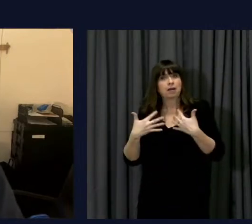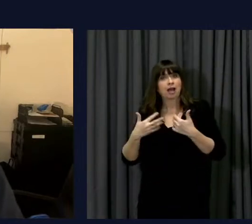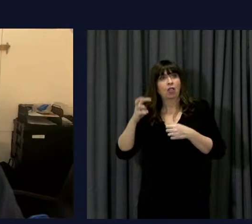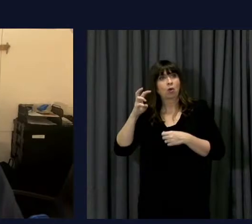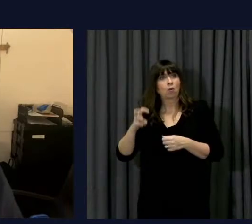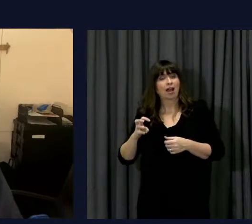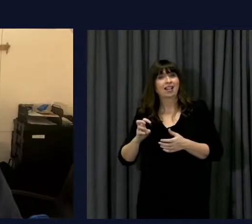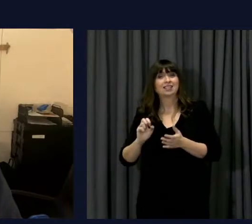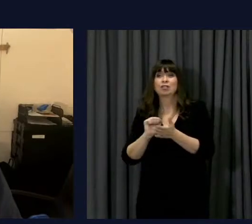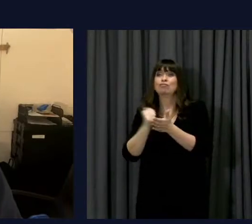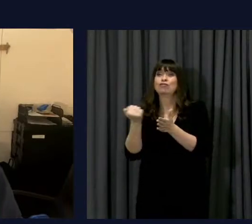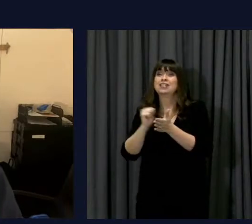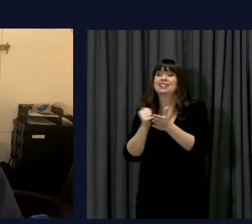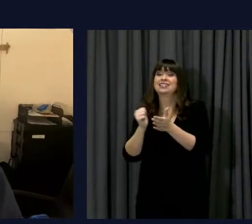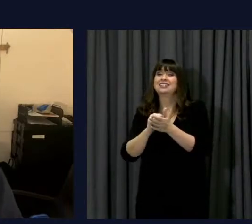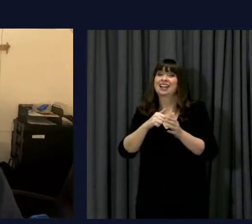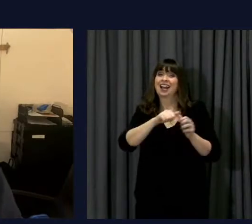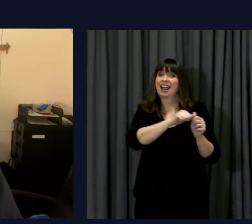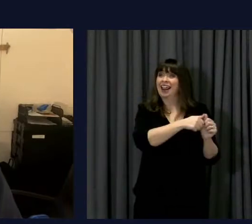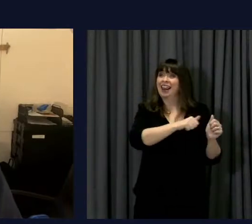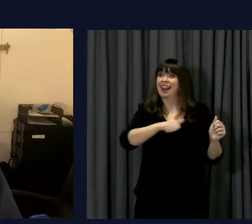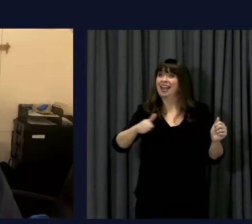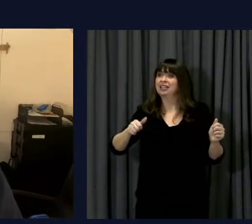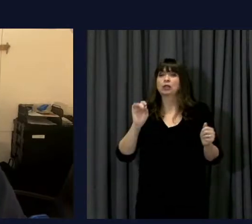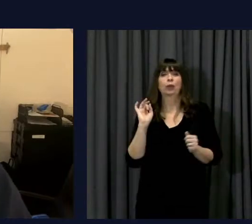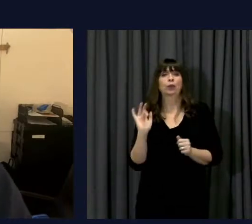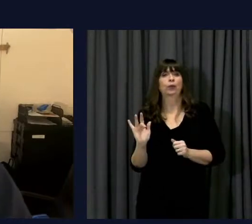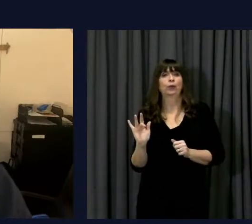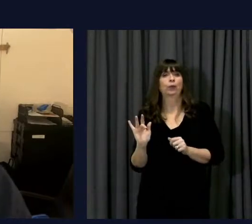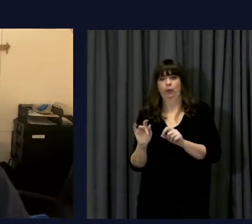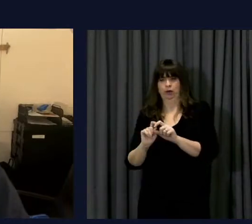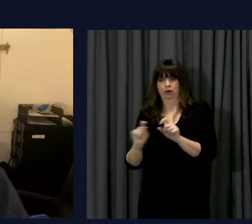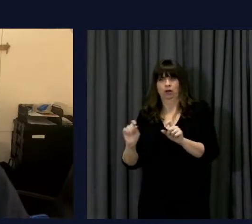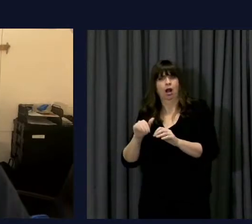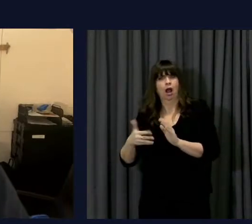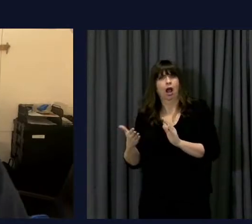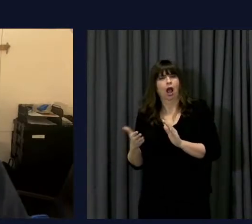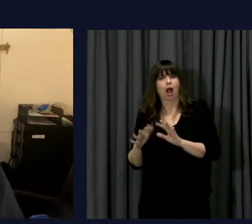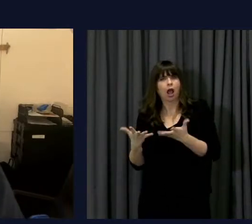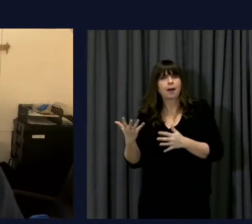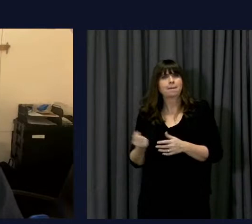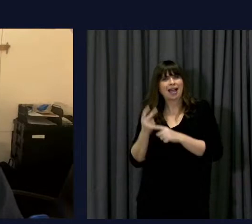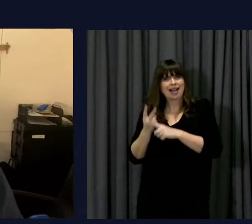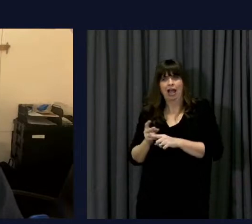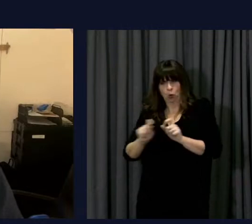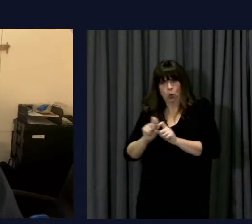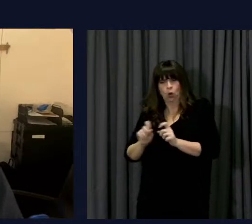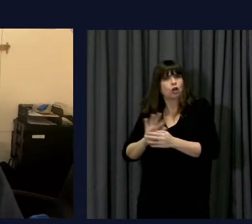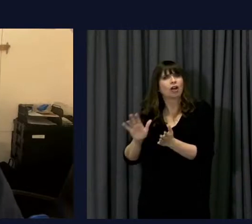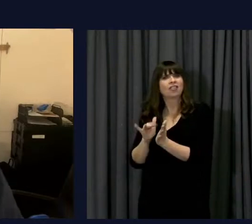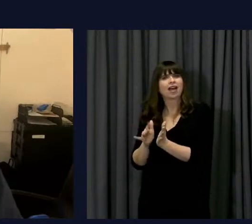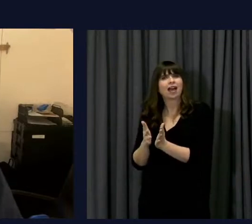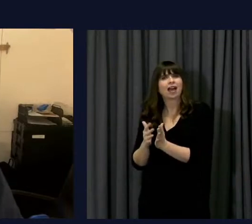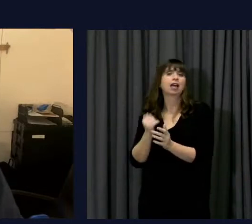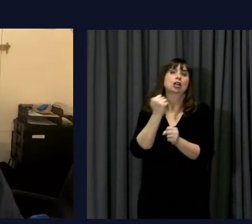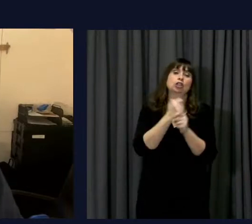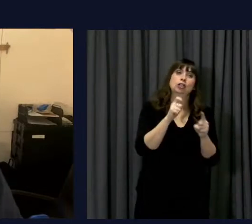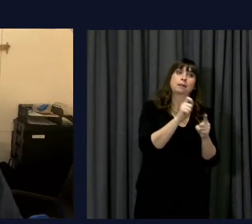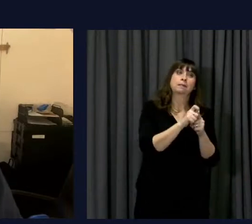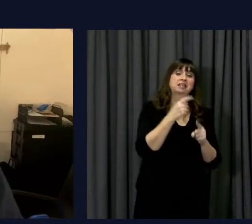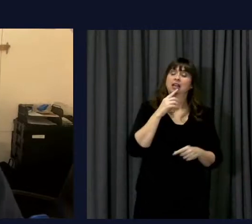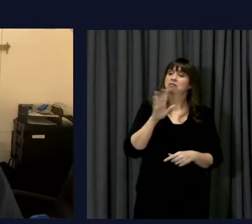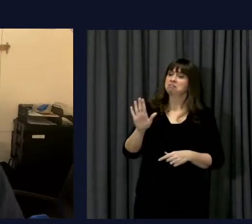were republishing the priority list without this important extra wording. And also this morning, we've heard of GPs refusing to